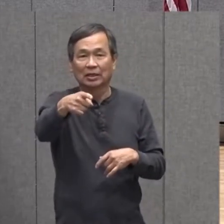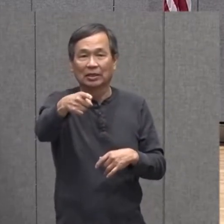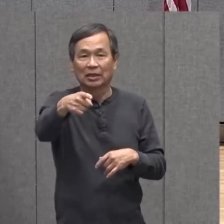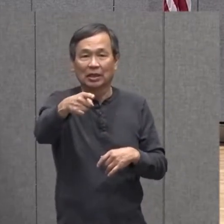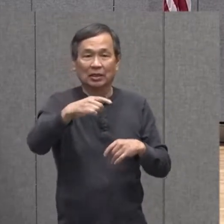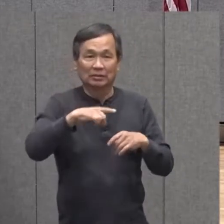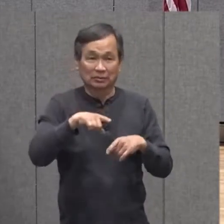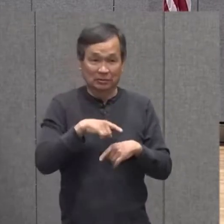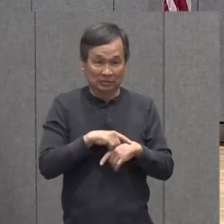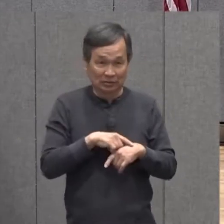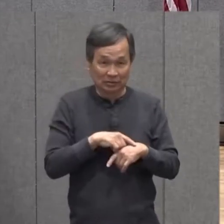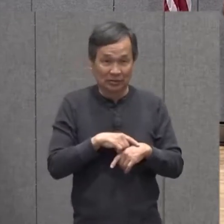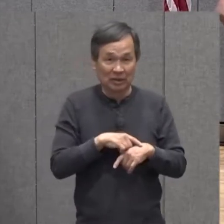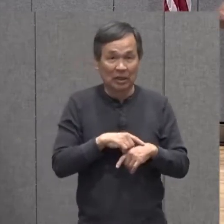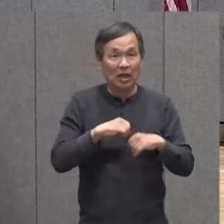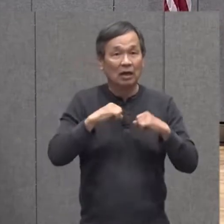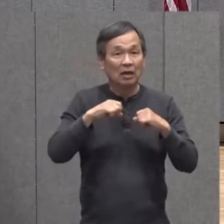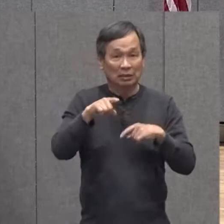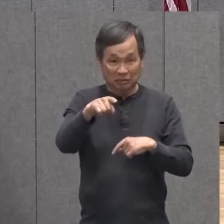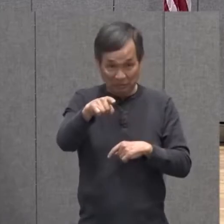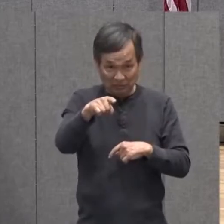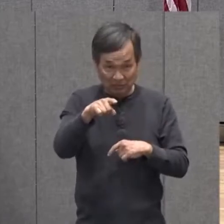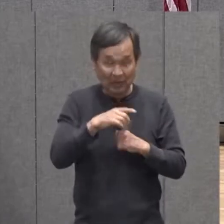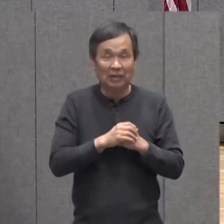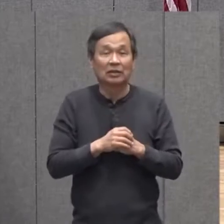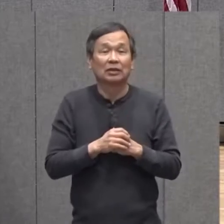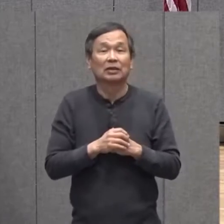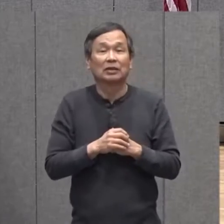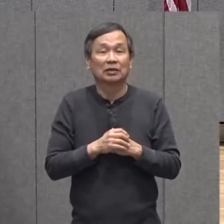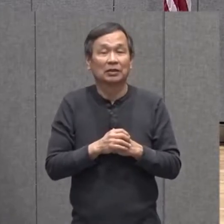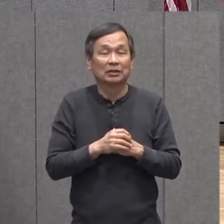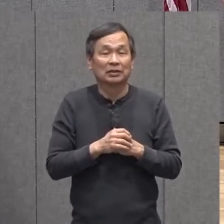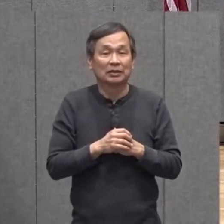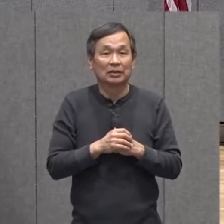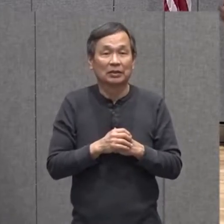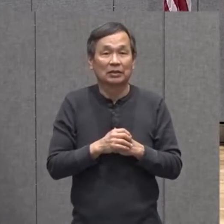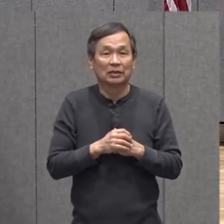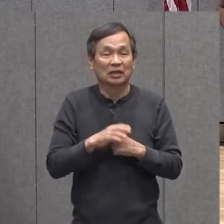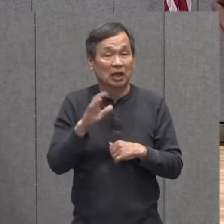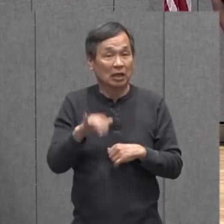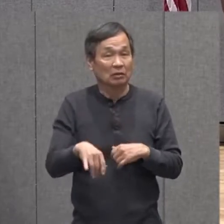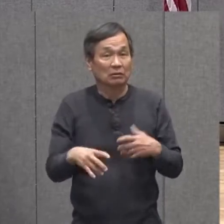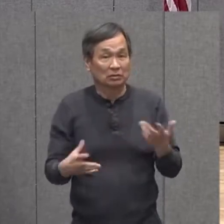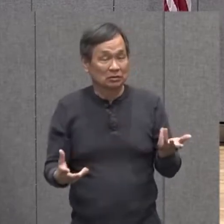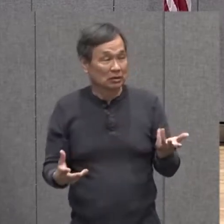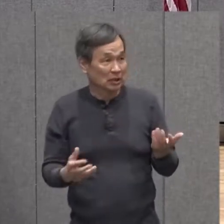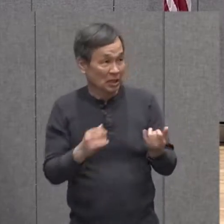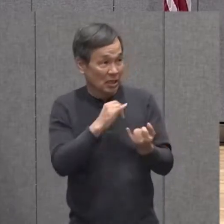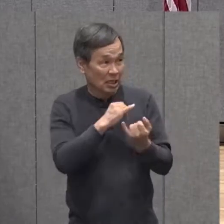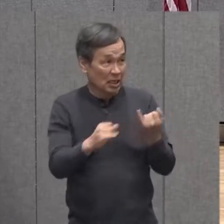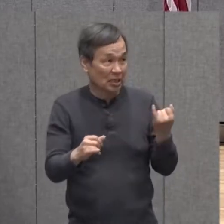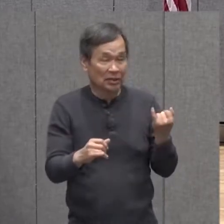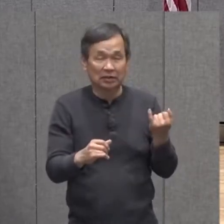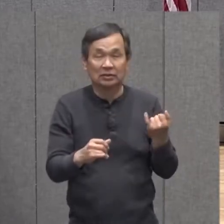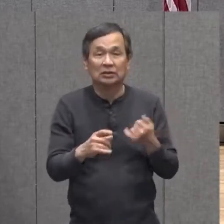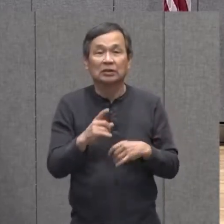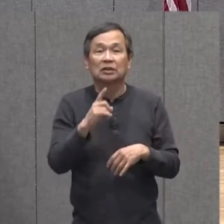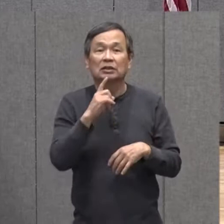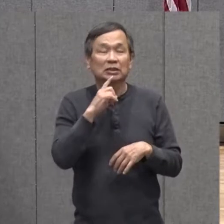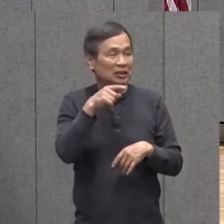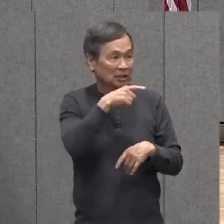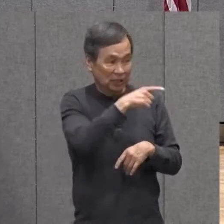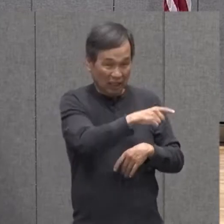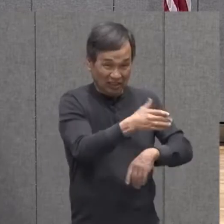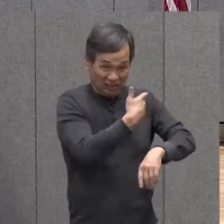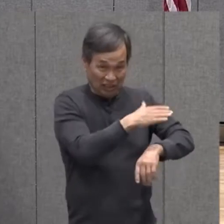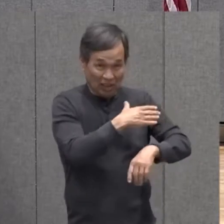clap, pump, pump, clap, pump, pump, clap, and pump, pump, clap. Okay, and then the last part is the chorus. The guy